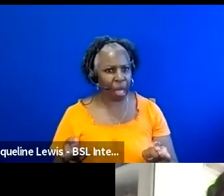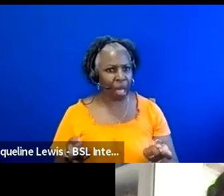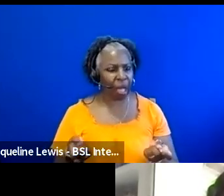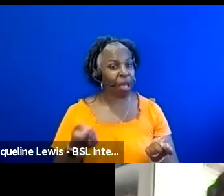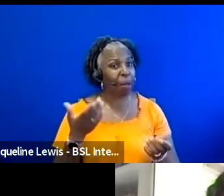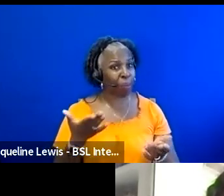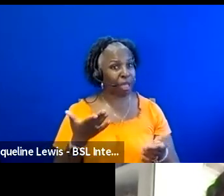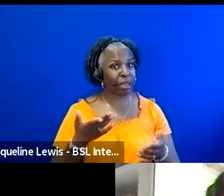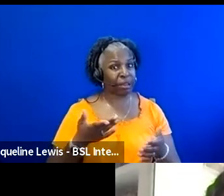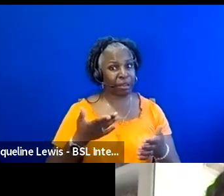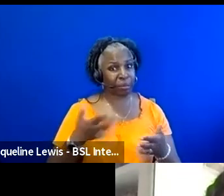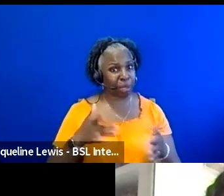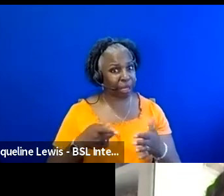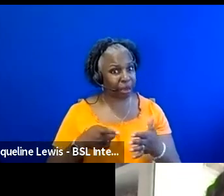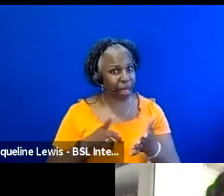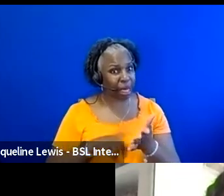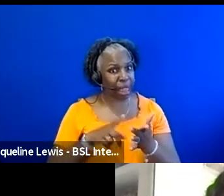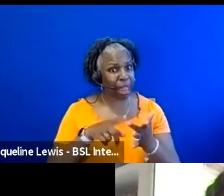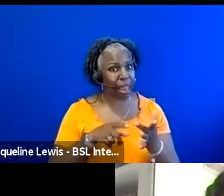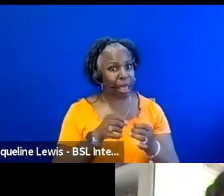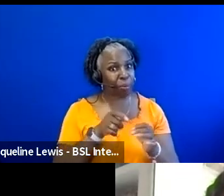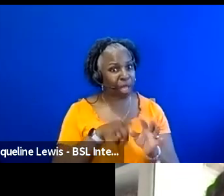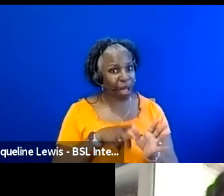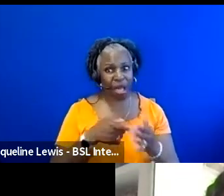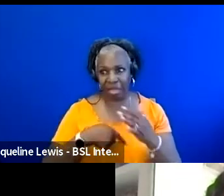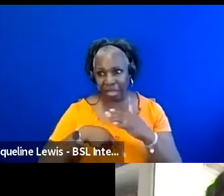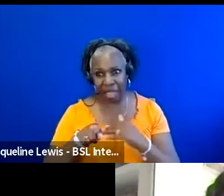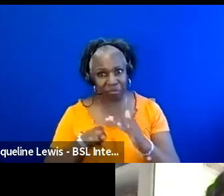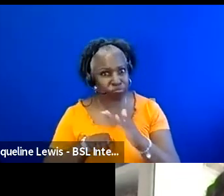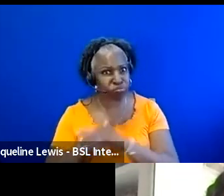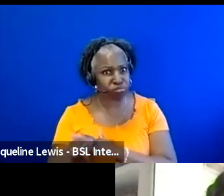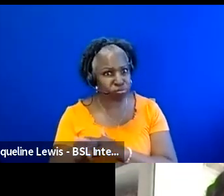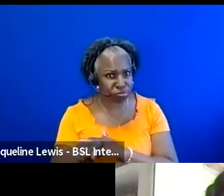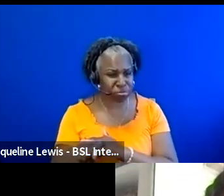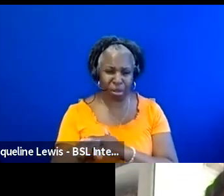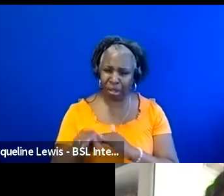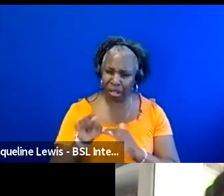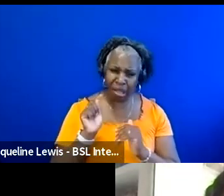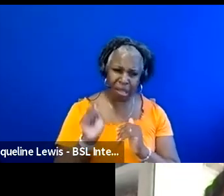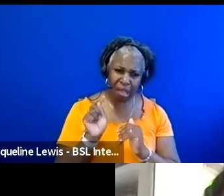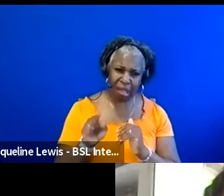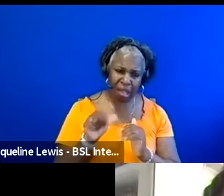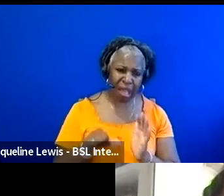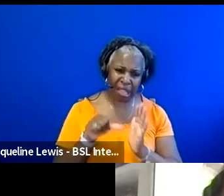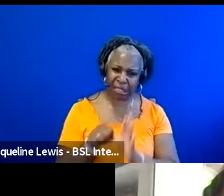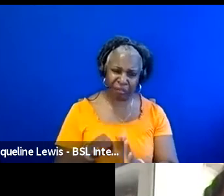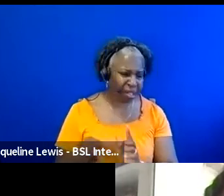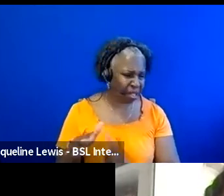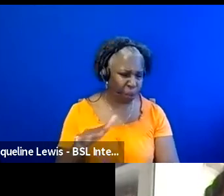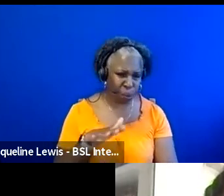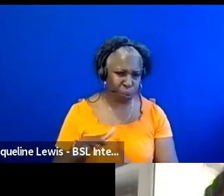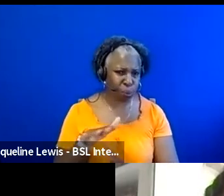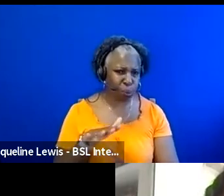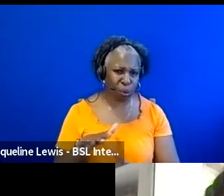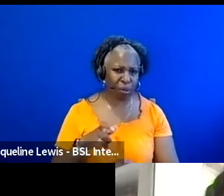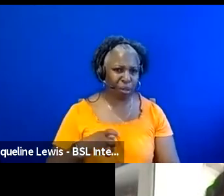which to my mind is just one of the most difficult decisions that anyone would really have to take, both personally